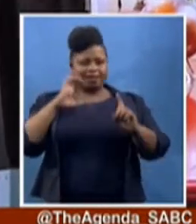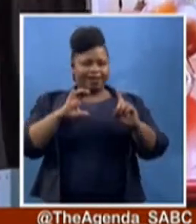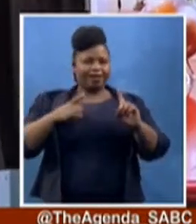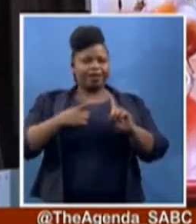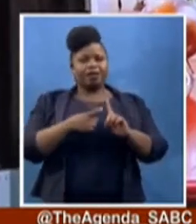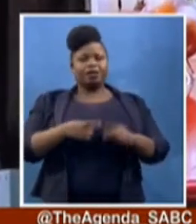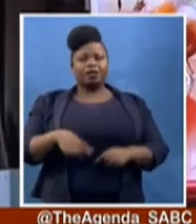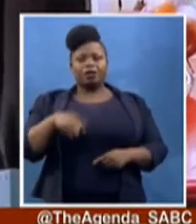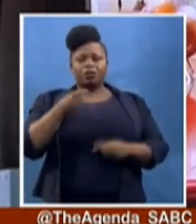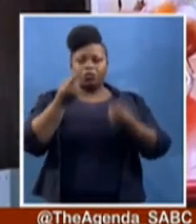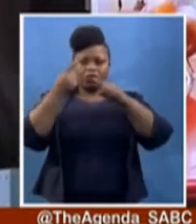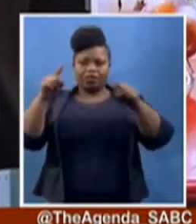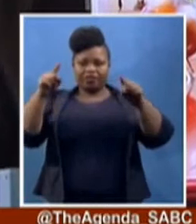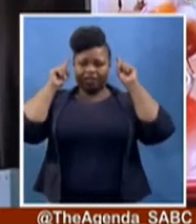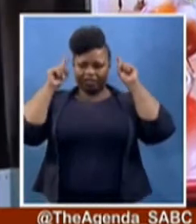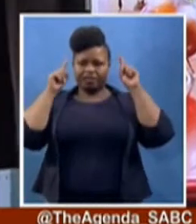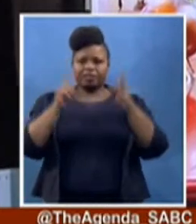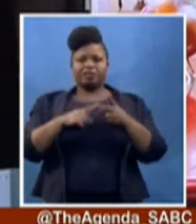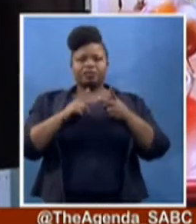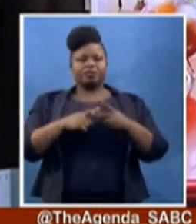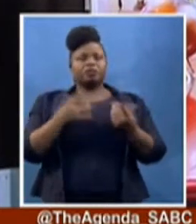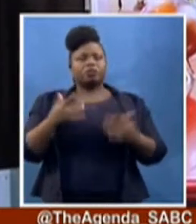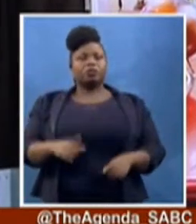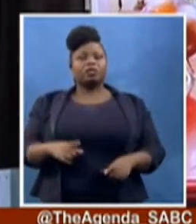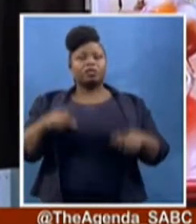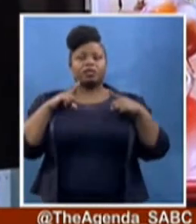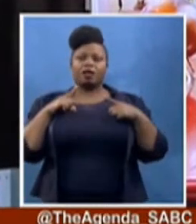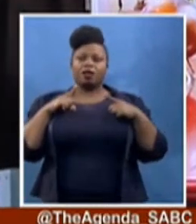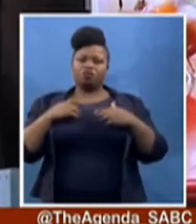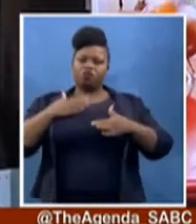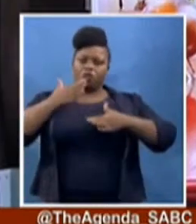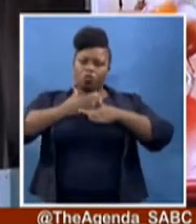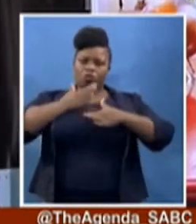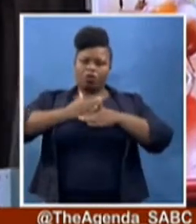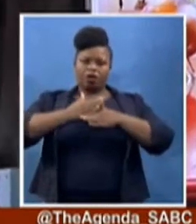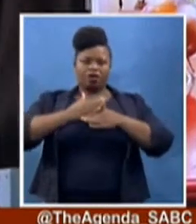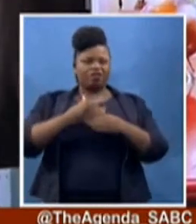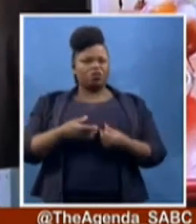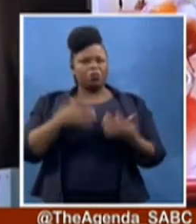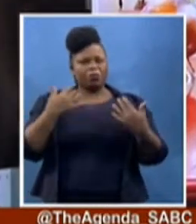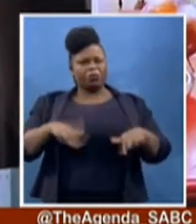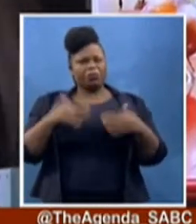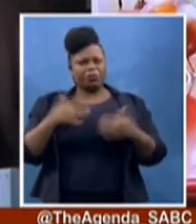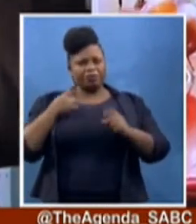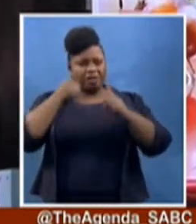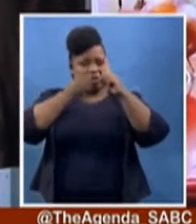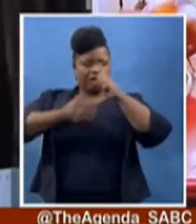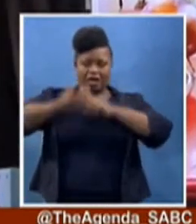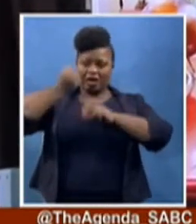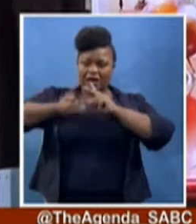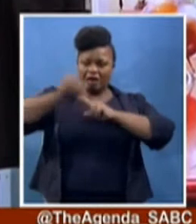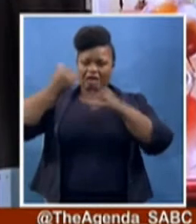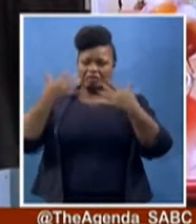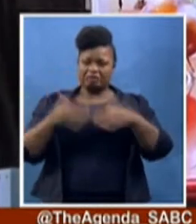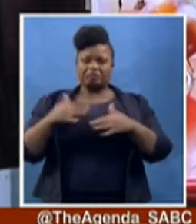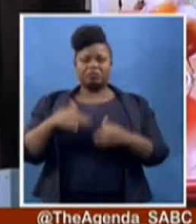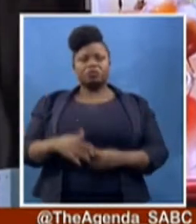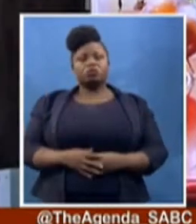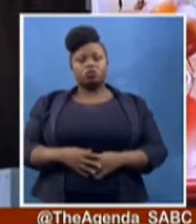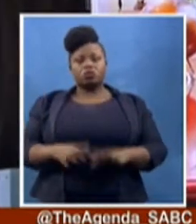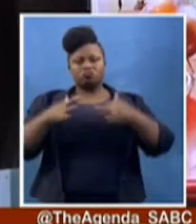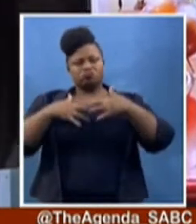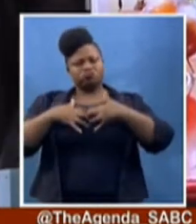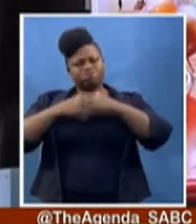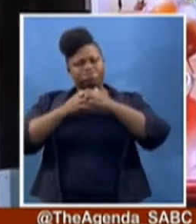in the life and work of one of its most accomplished alumna. Two formidable forces, a university and